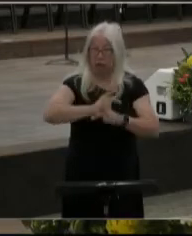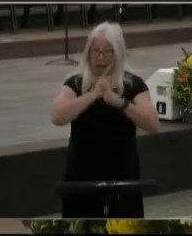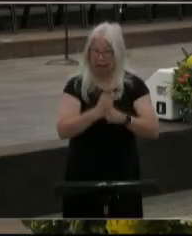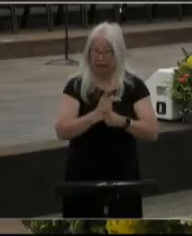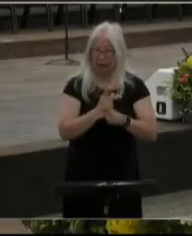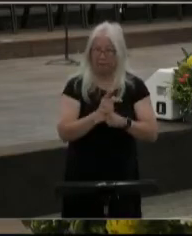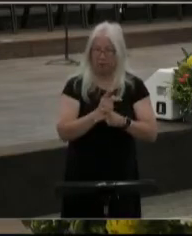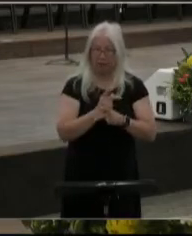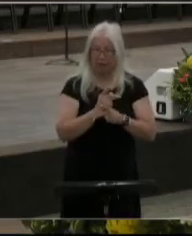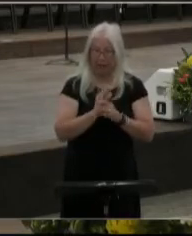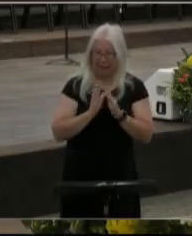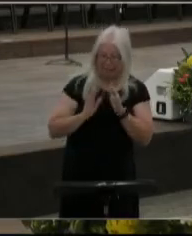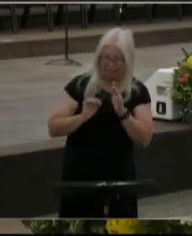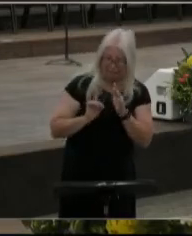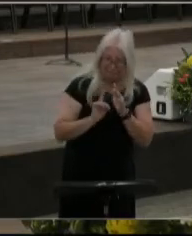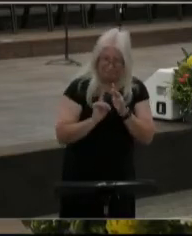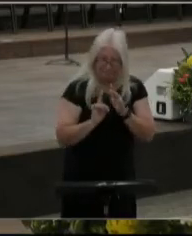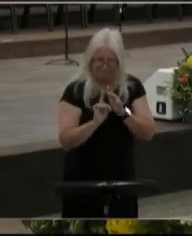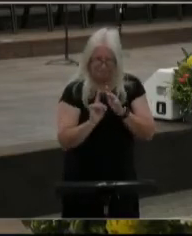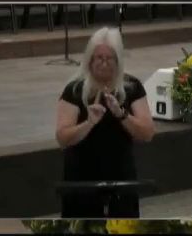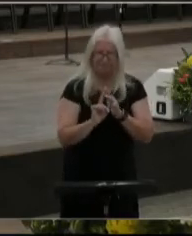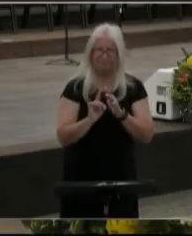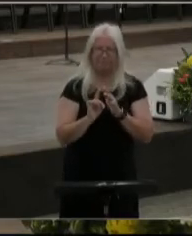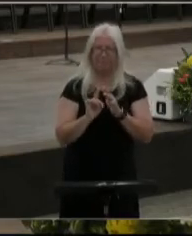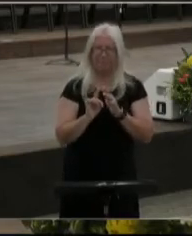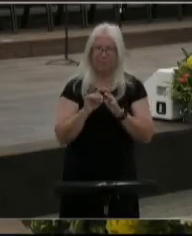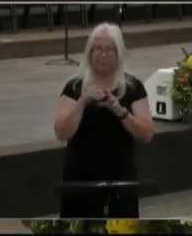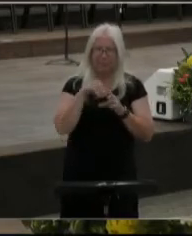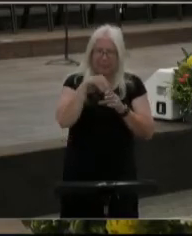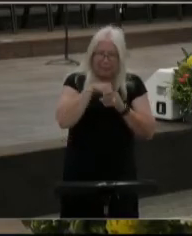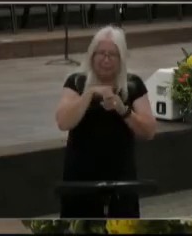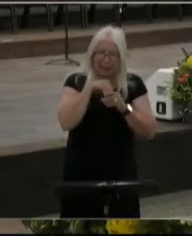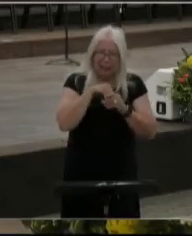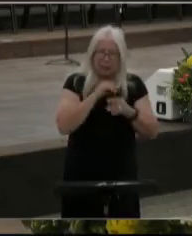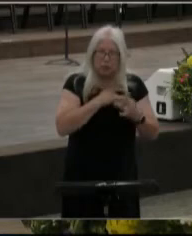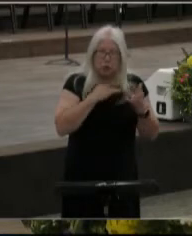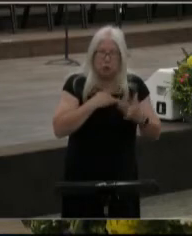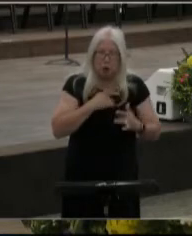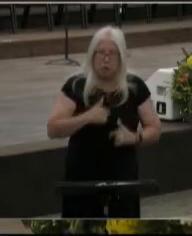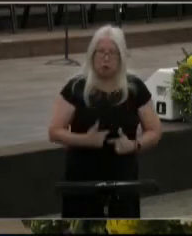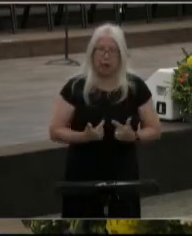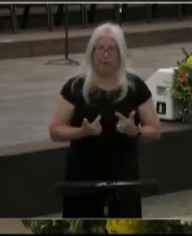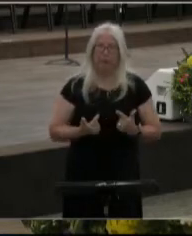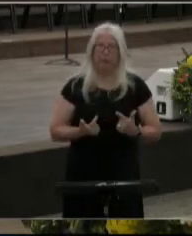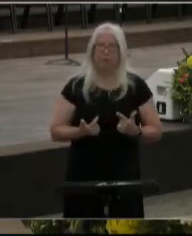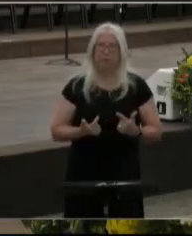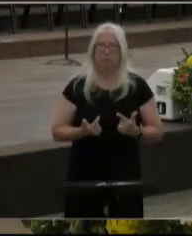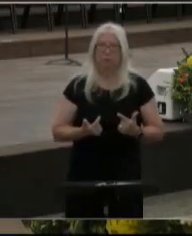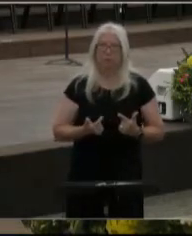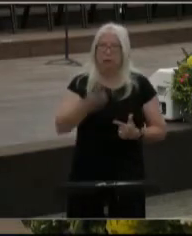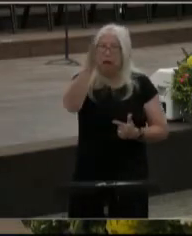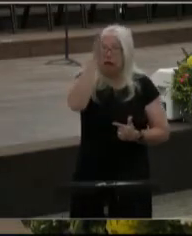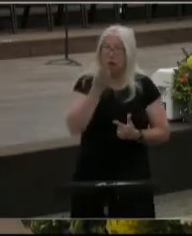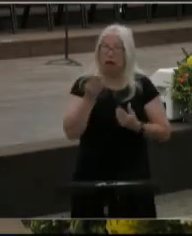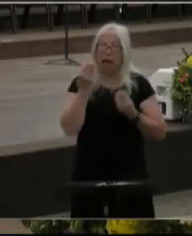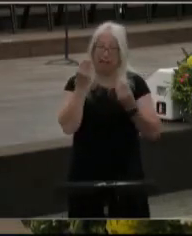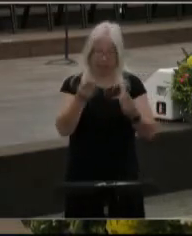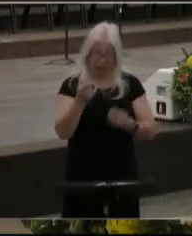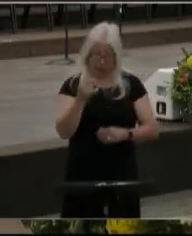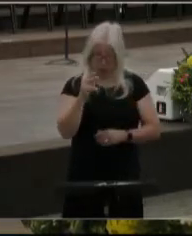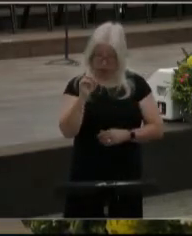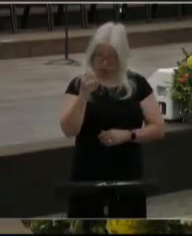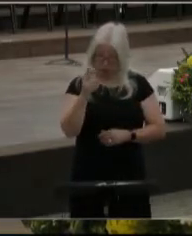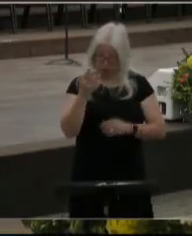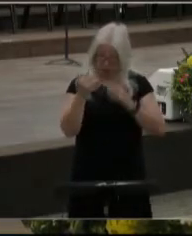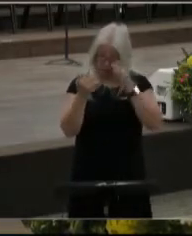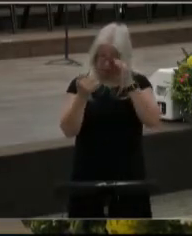has just a sneaky way of embedding itself into our hearts, into our lives. God gave, Genesis 2:15,